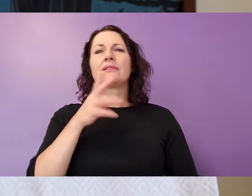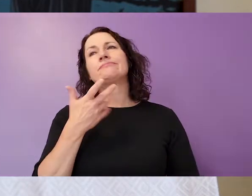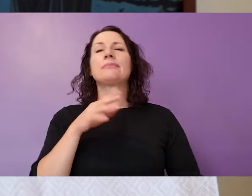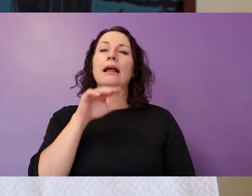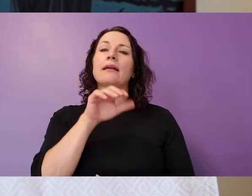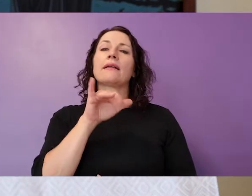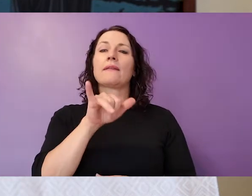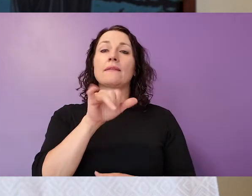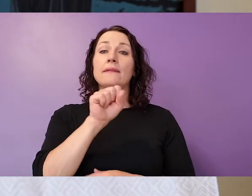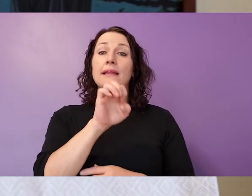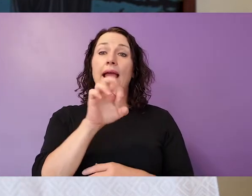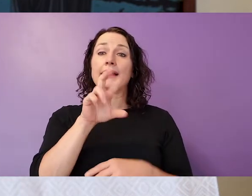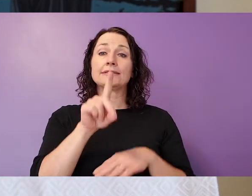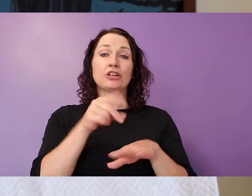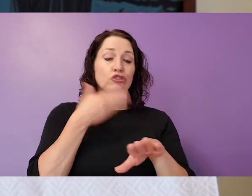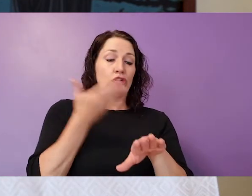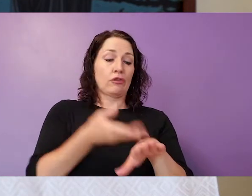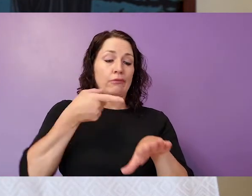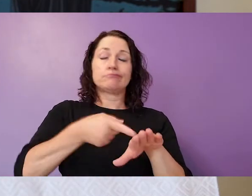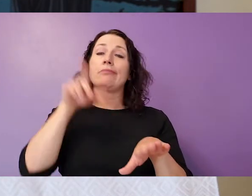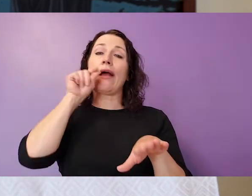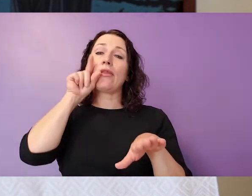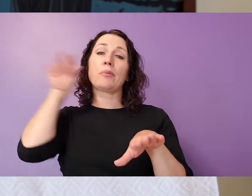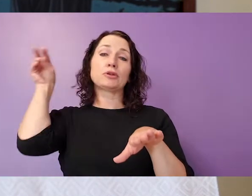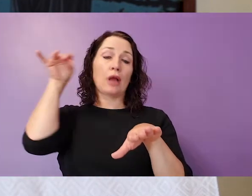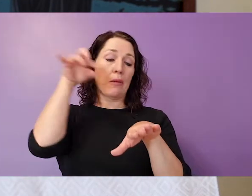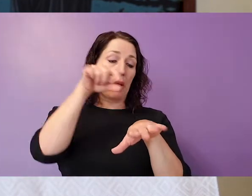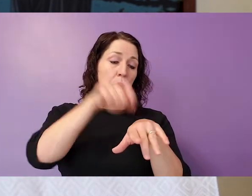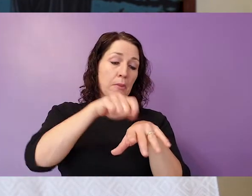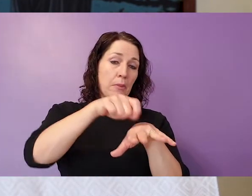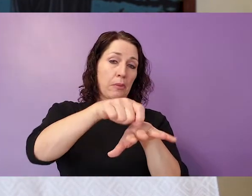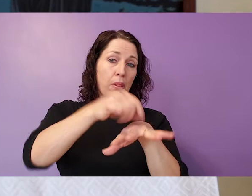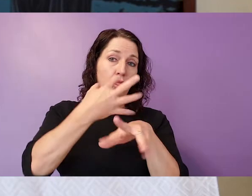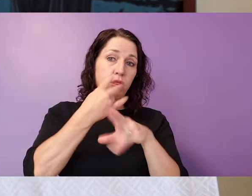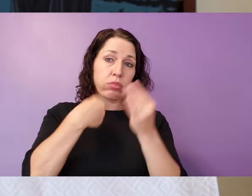lays on the ground and the birds come and eat it up.